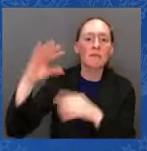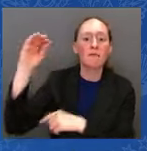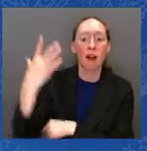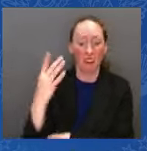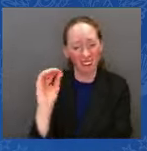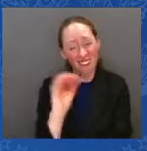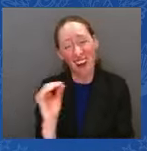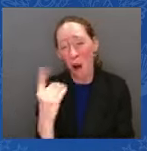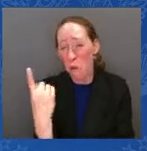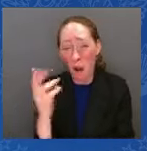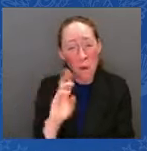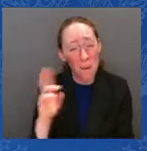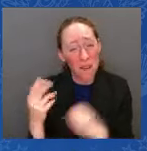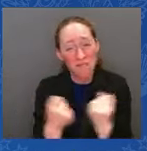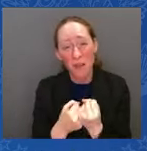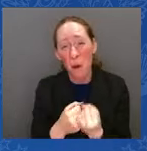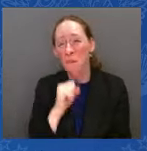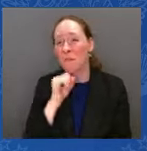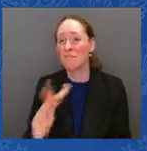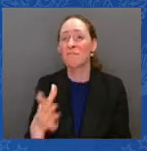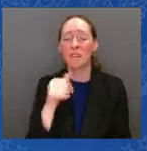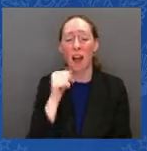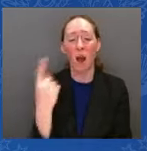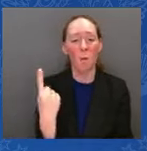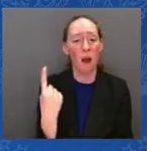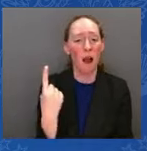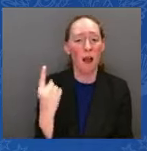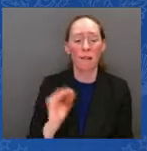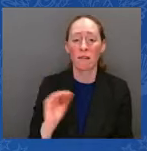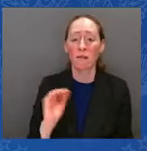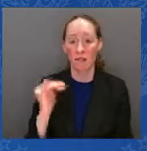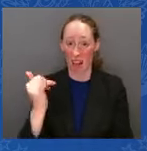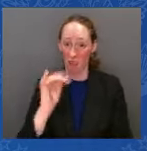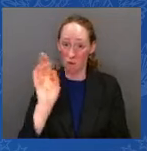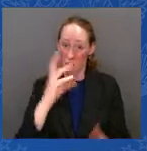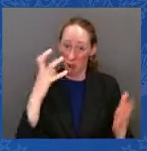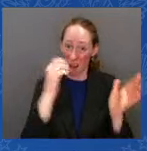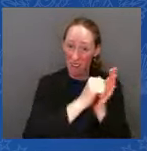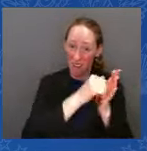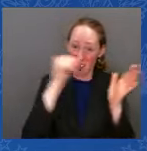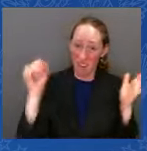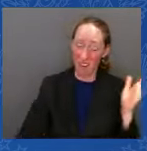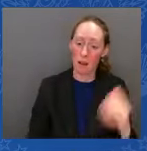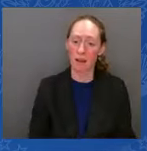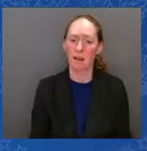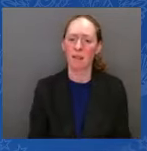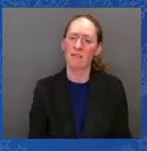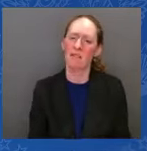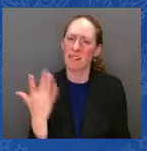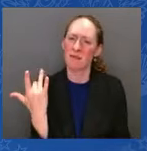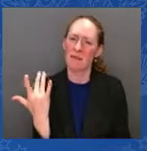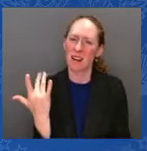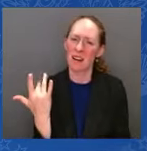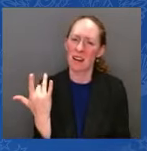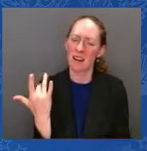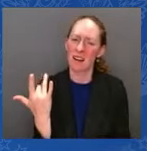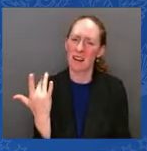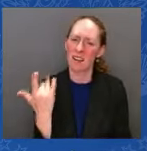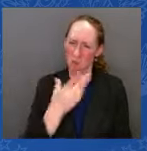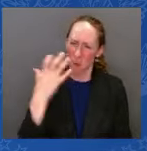to get rid of it all. Why would they want to repeal a law that's creating American jobs and lowering costs for American